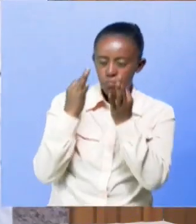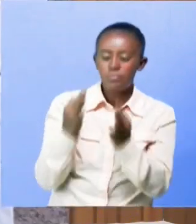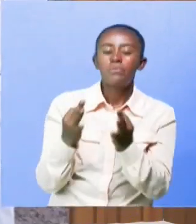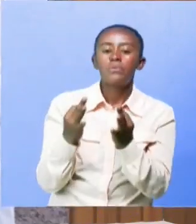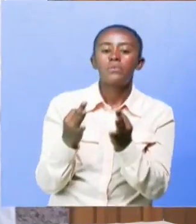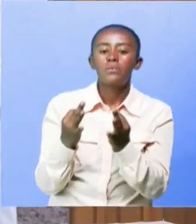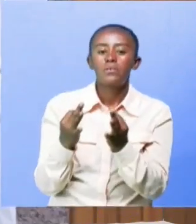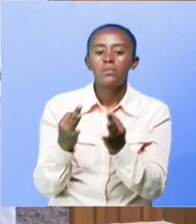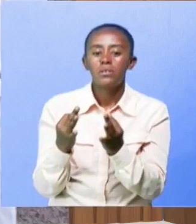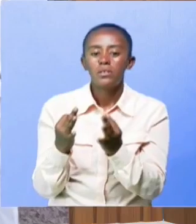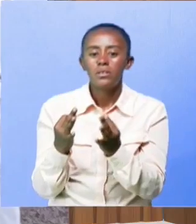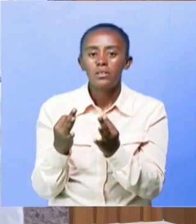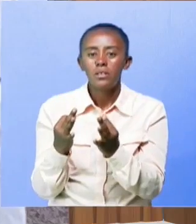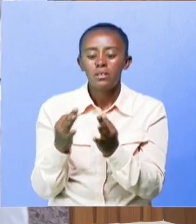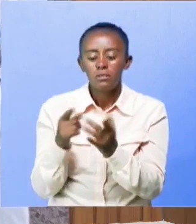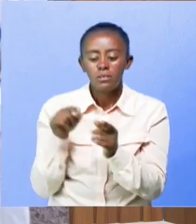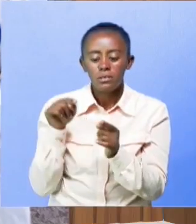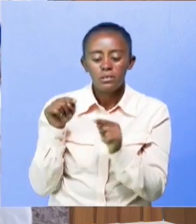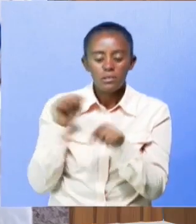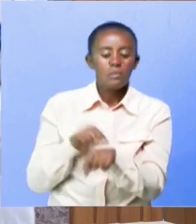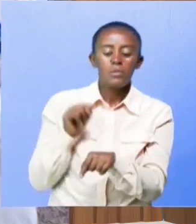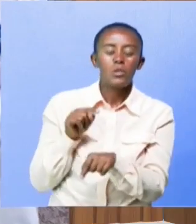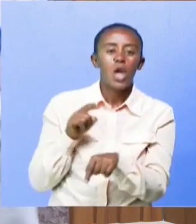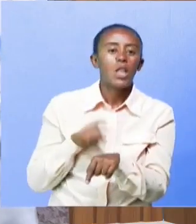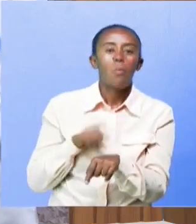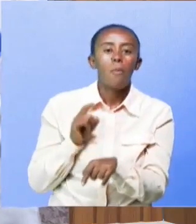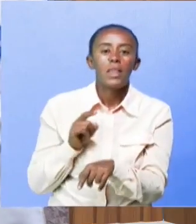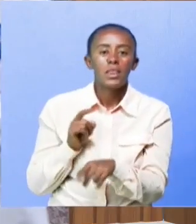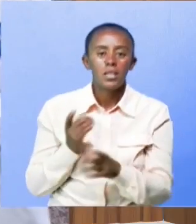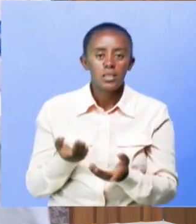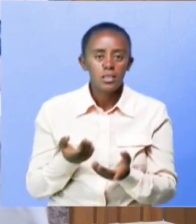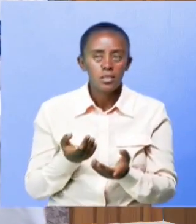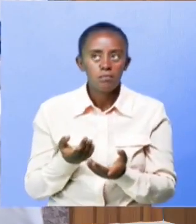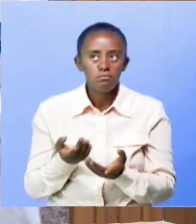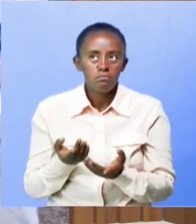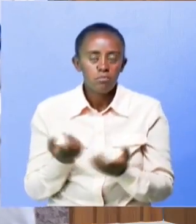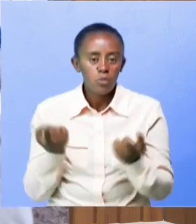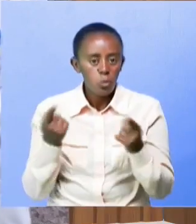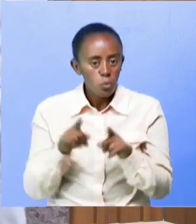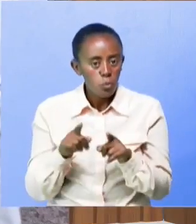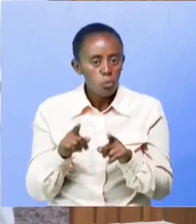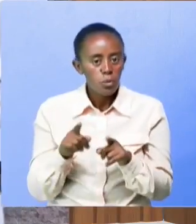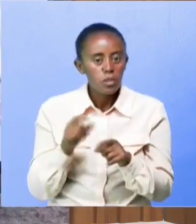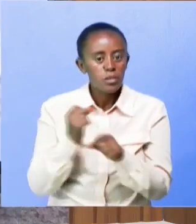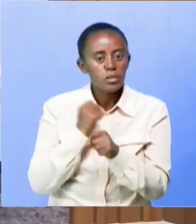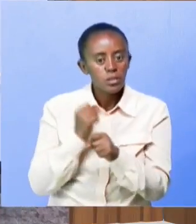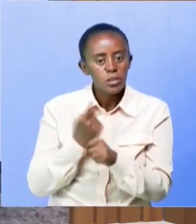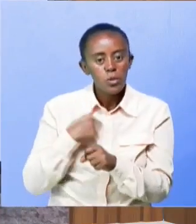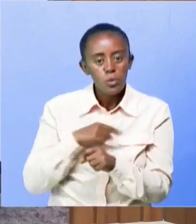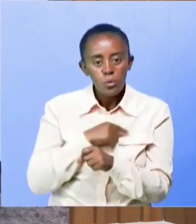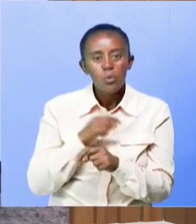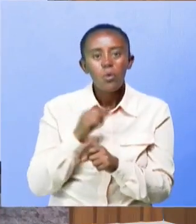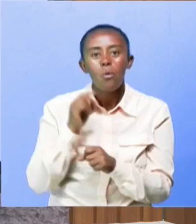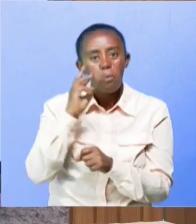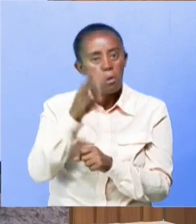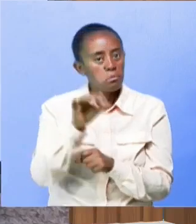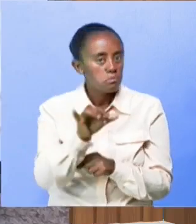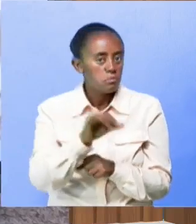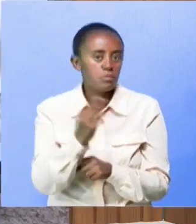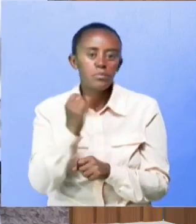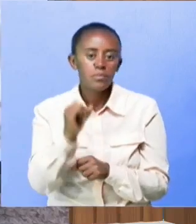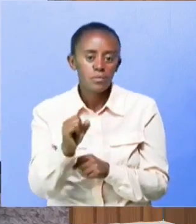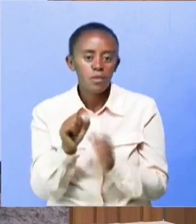at the spot, at that moment. So when we do that, we use will as well.